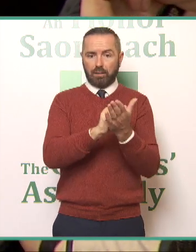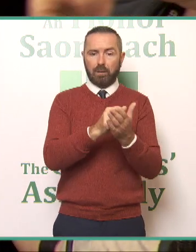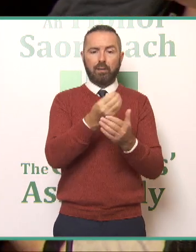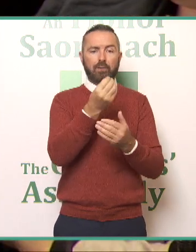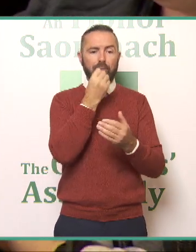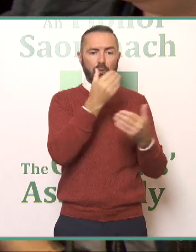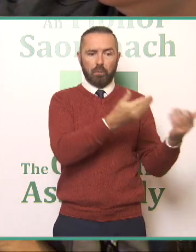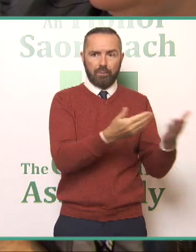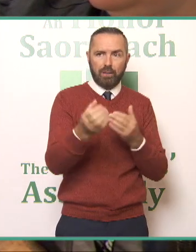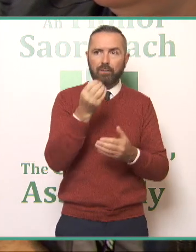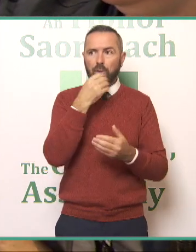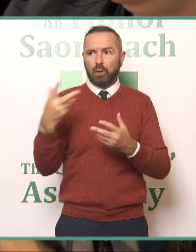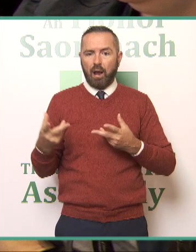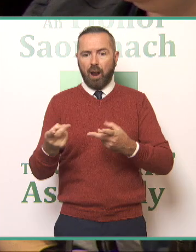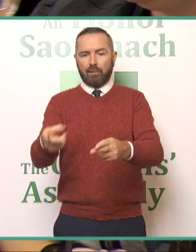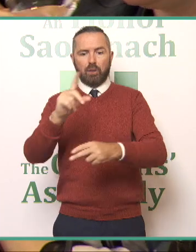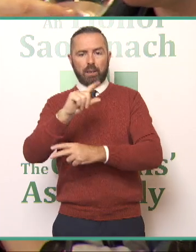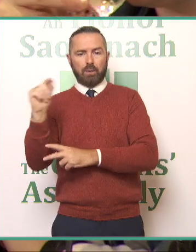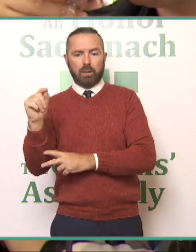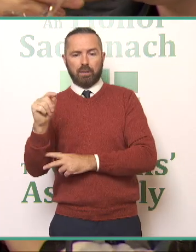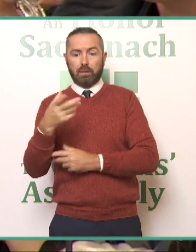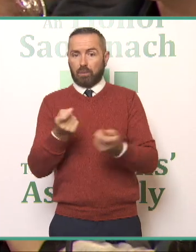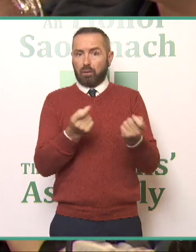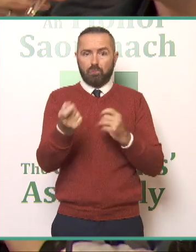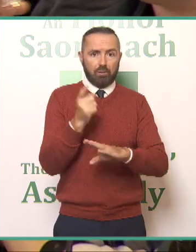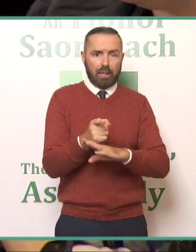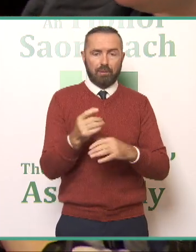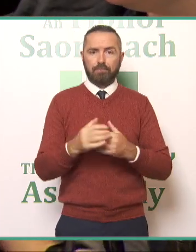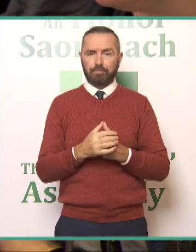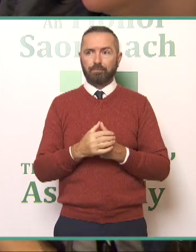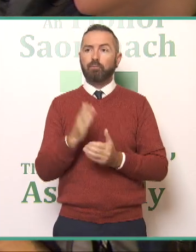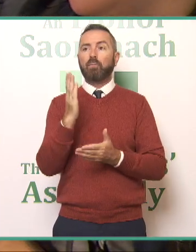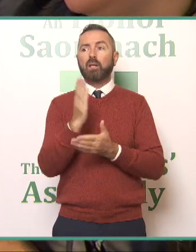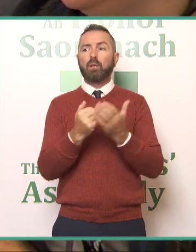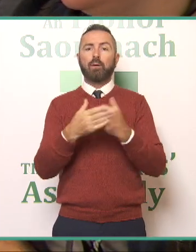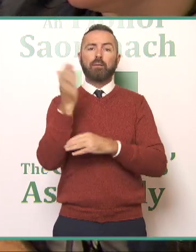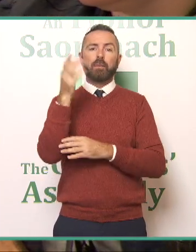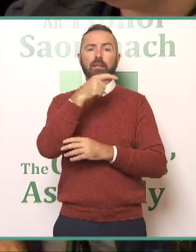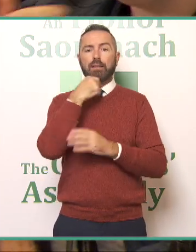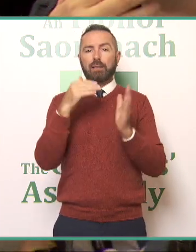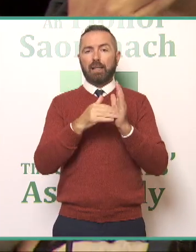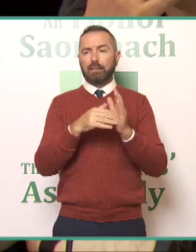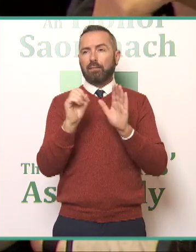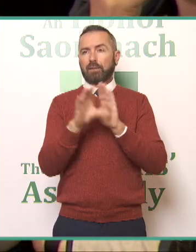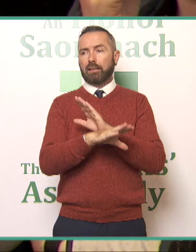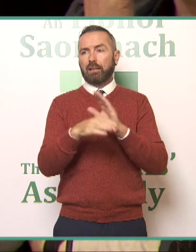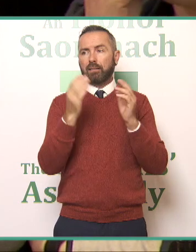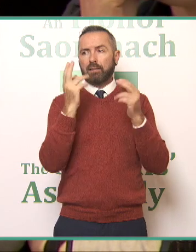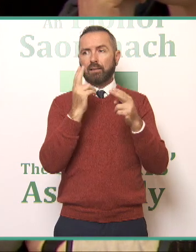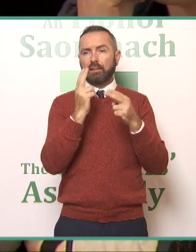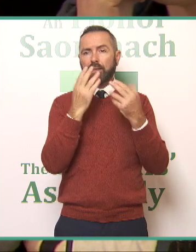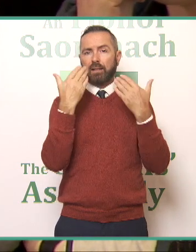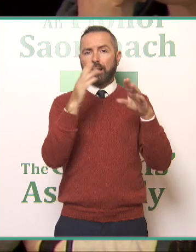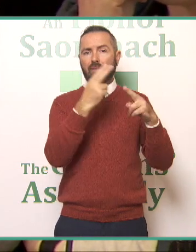Harvest, Food 2020, were driving that. Some of the speakers said, okay, they may have left out sections, but by and large for dairy and